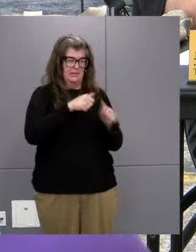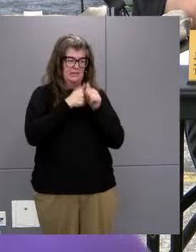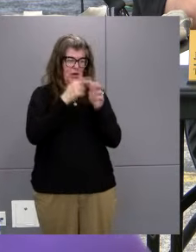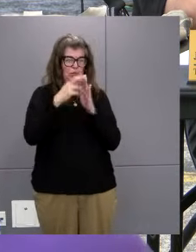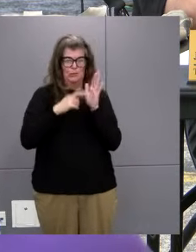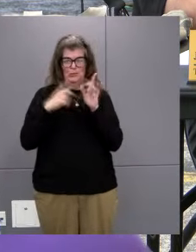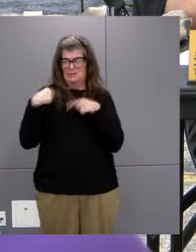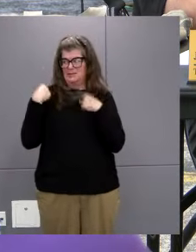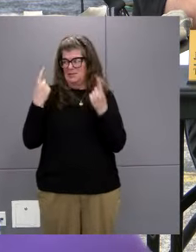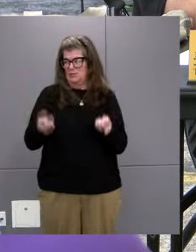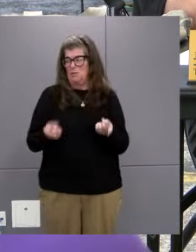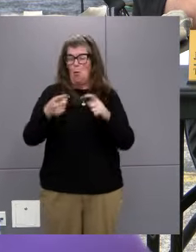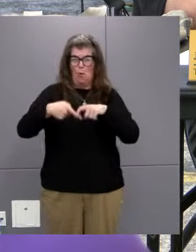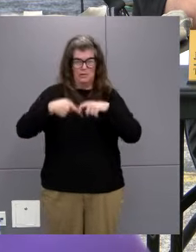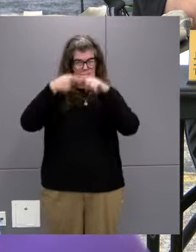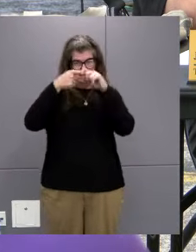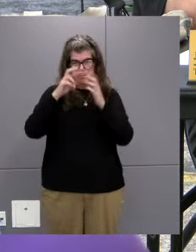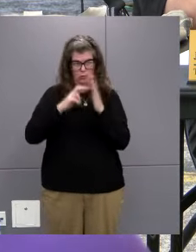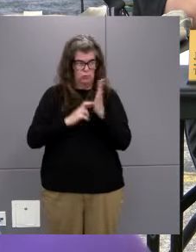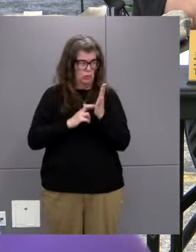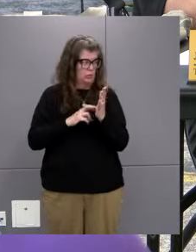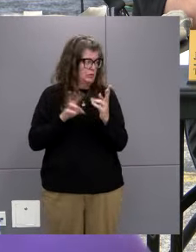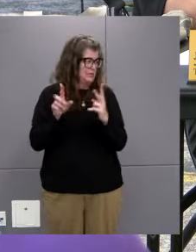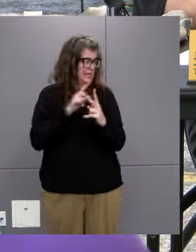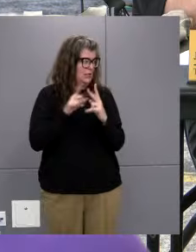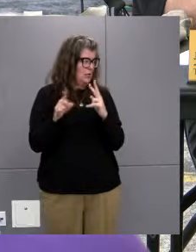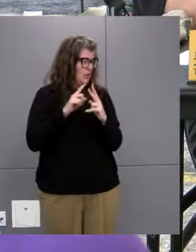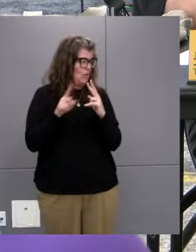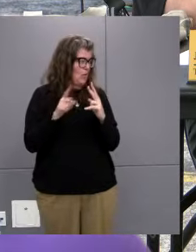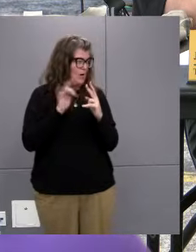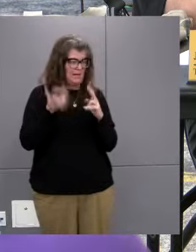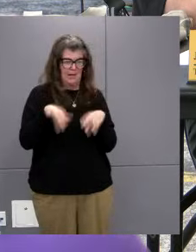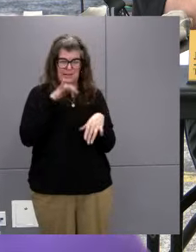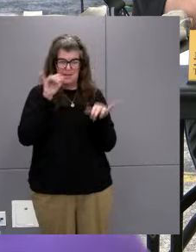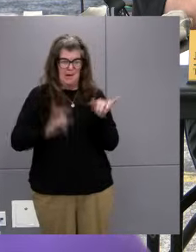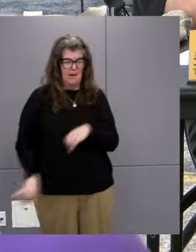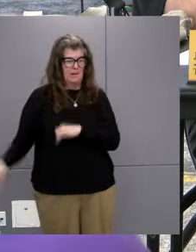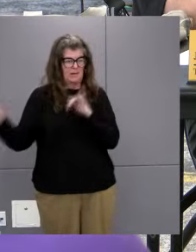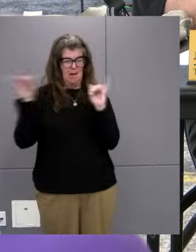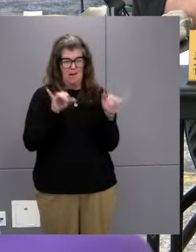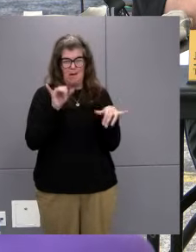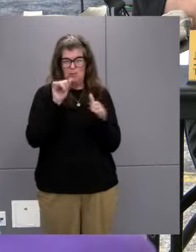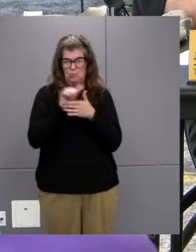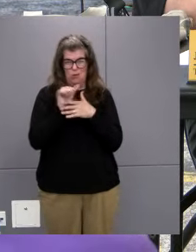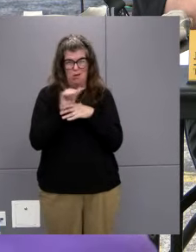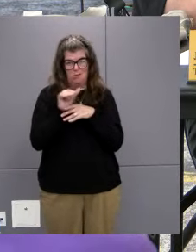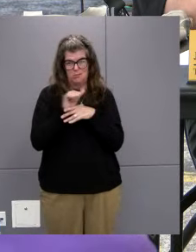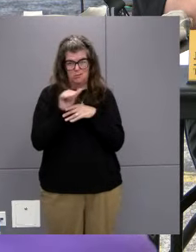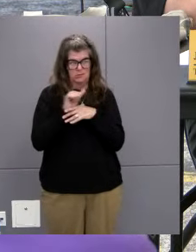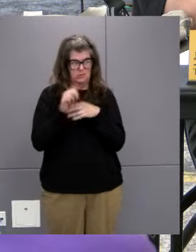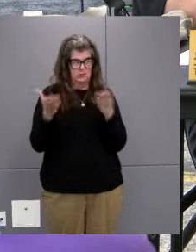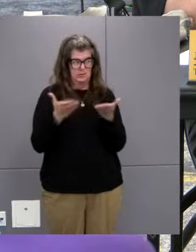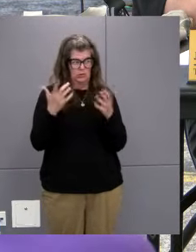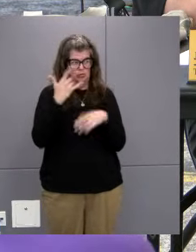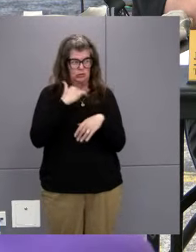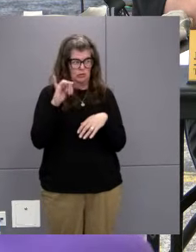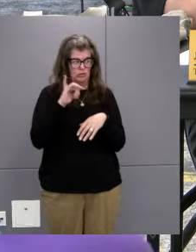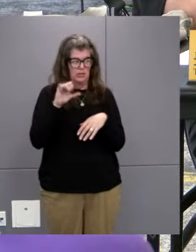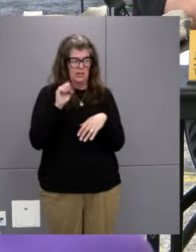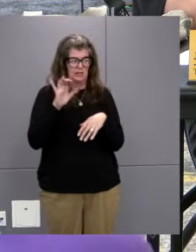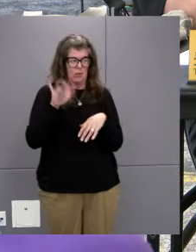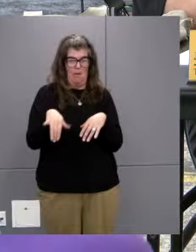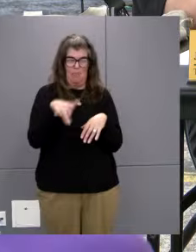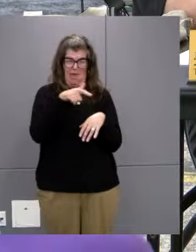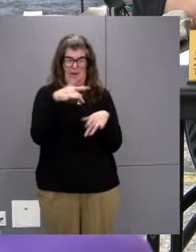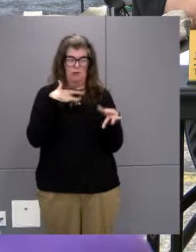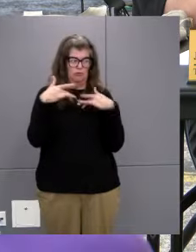guys have prior to, but it's not a very common practice to actually suspend the rules that you have once in place. So just in regards to that